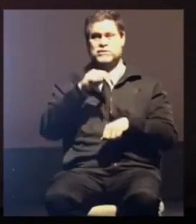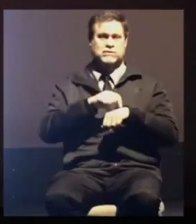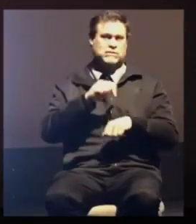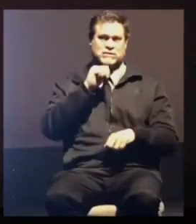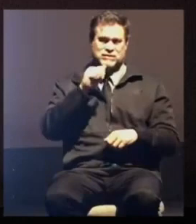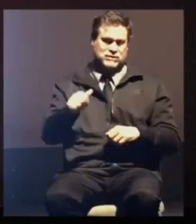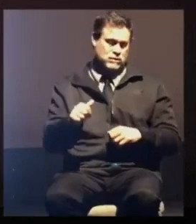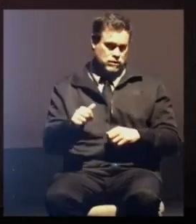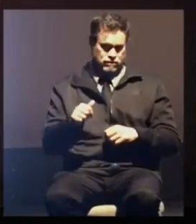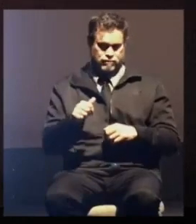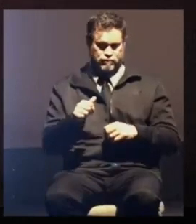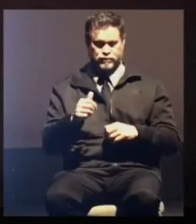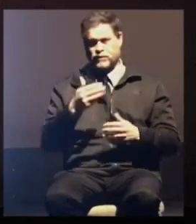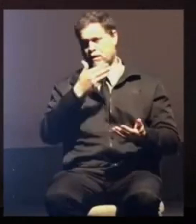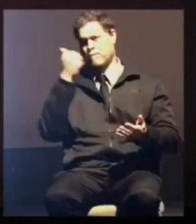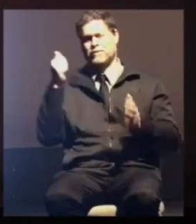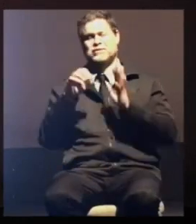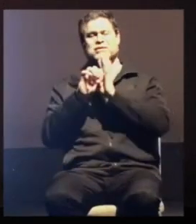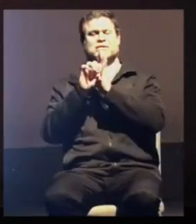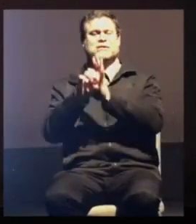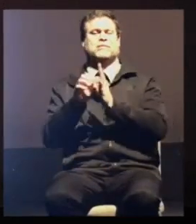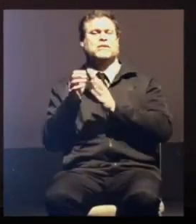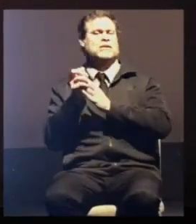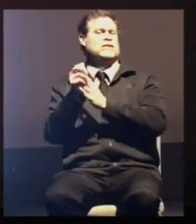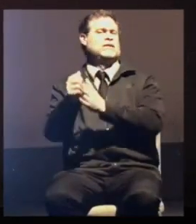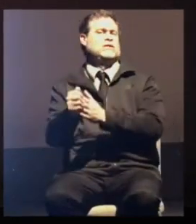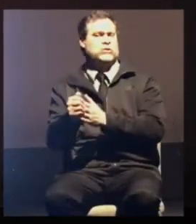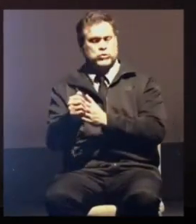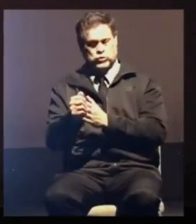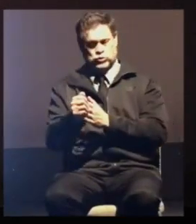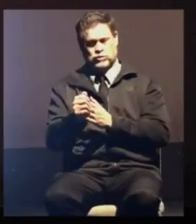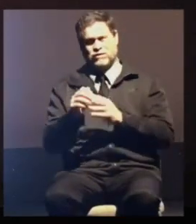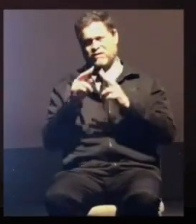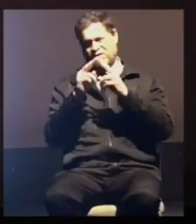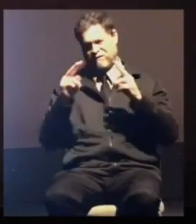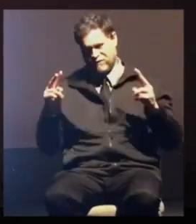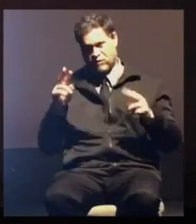not. Best example of leader that